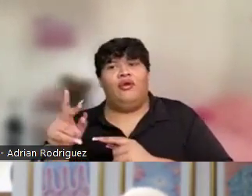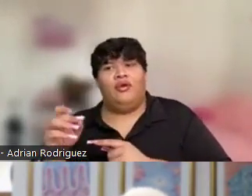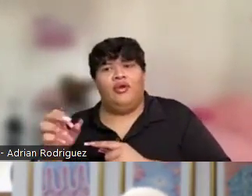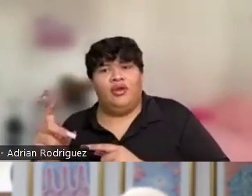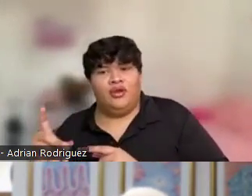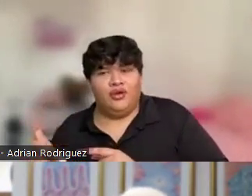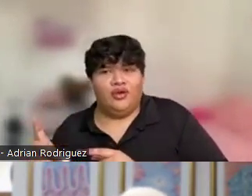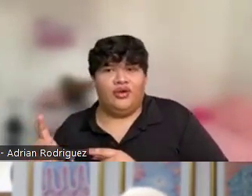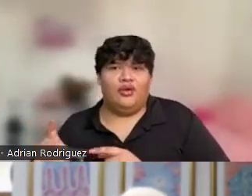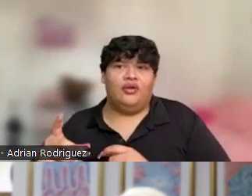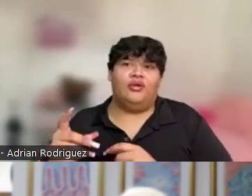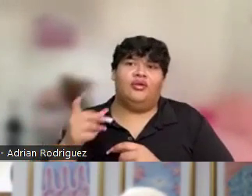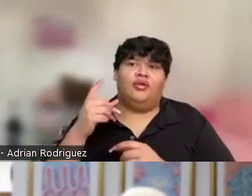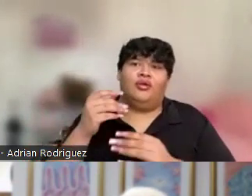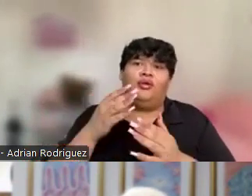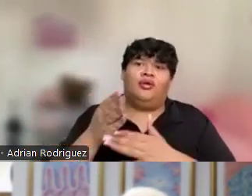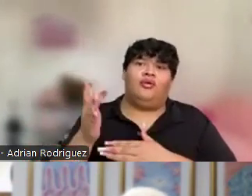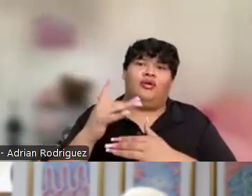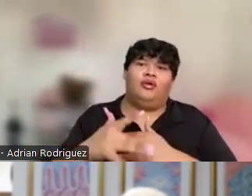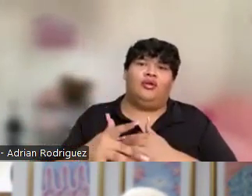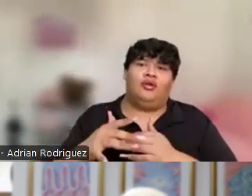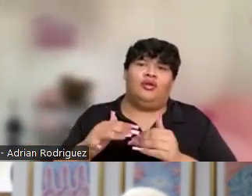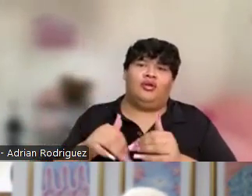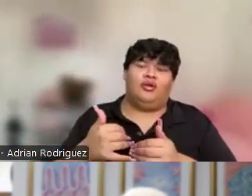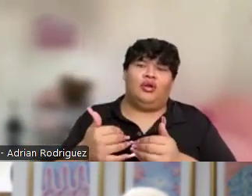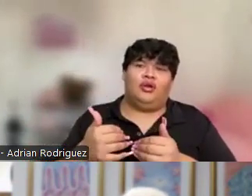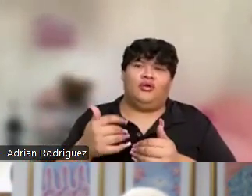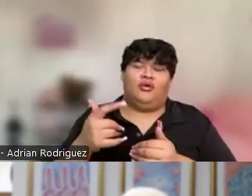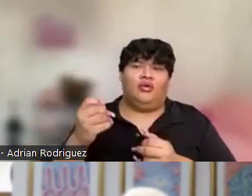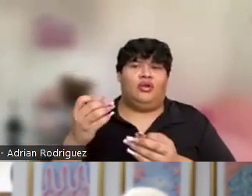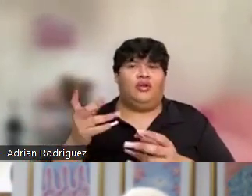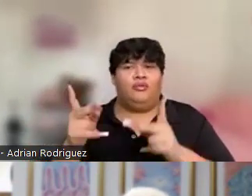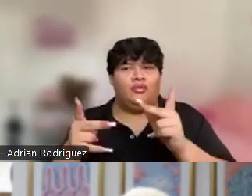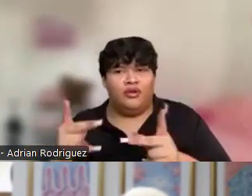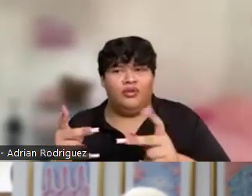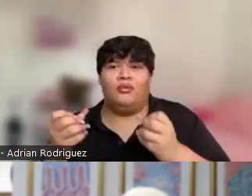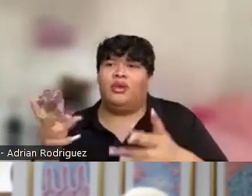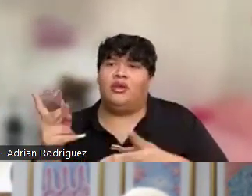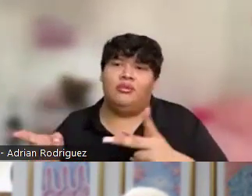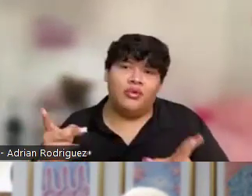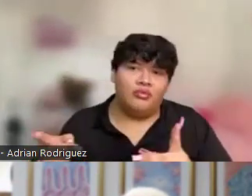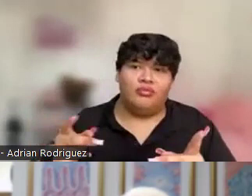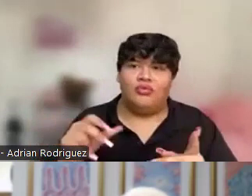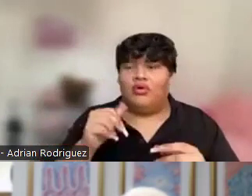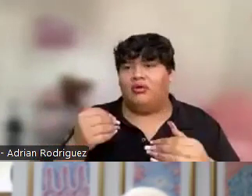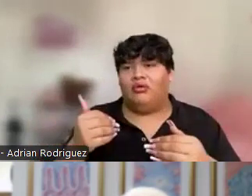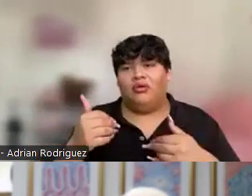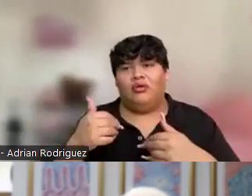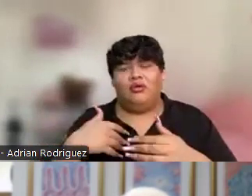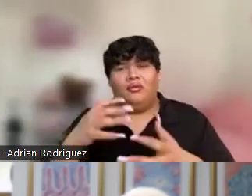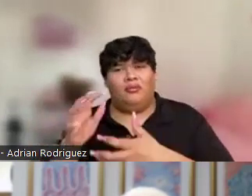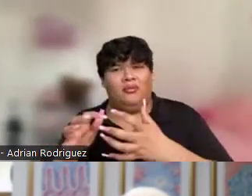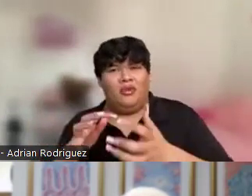off microphone earlier about that a lot of people, many people may be having mixed